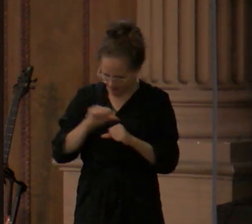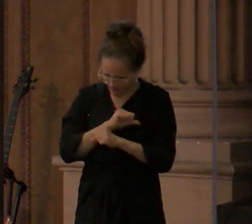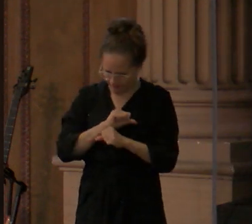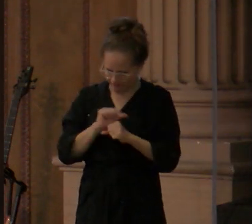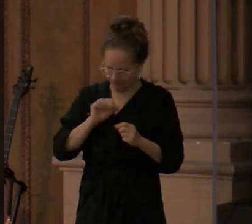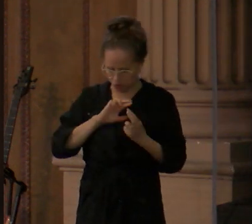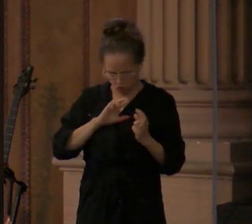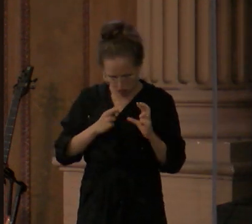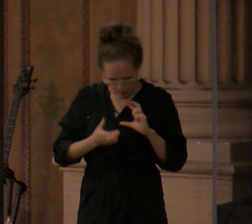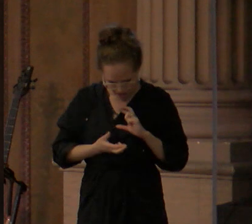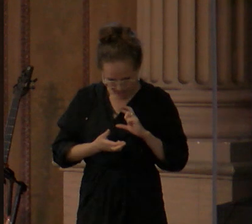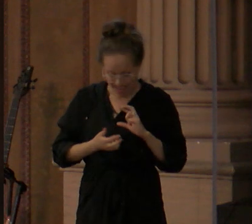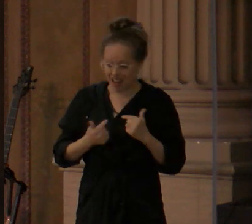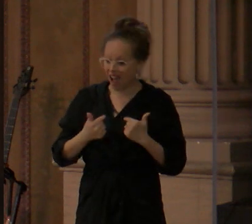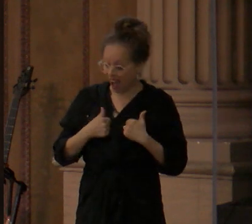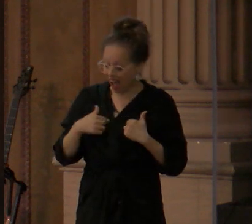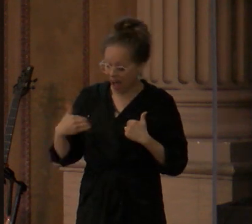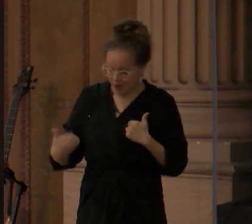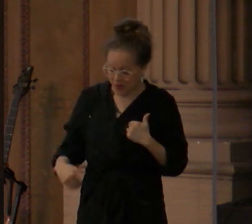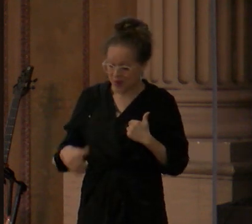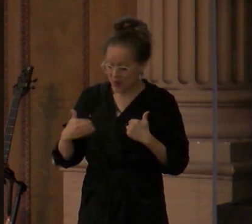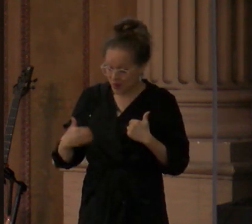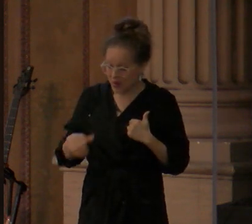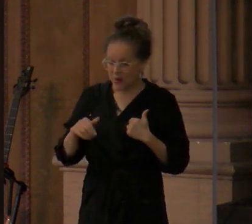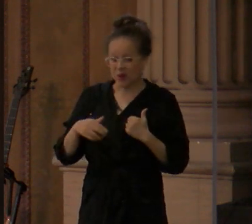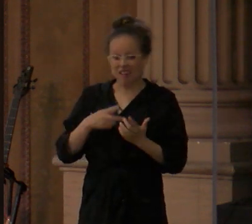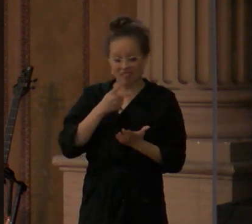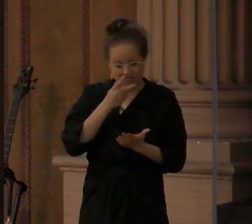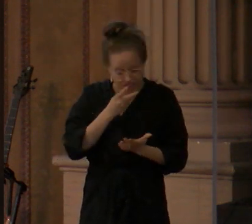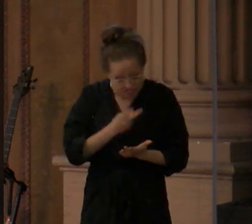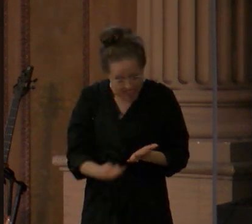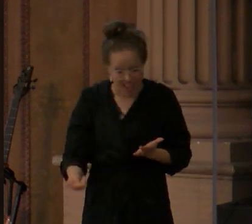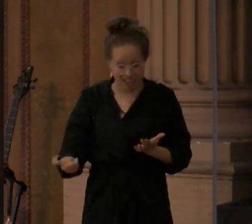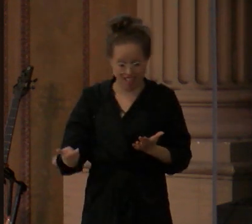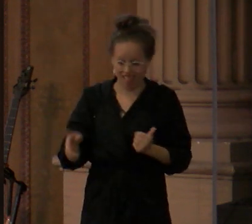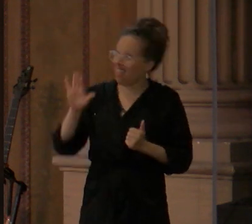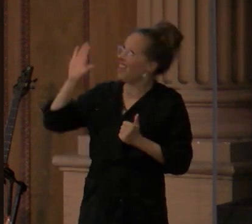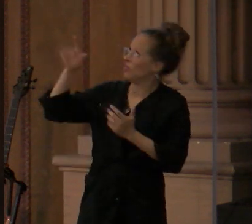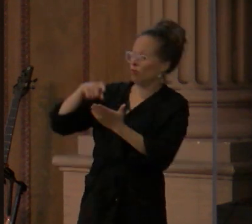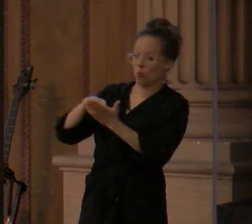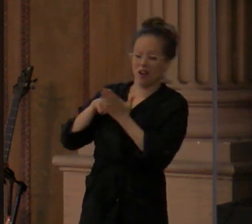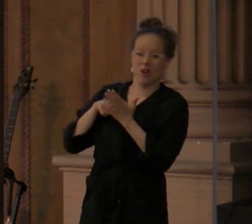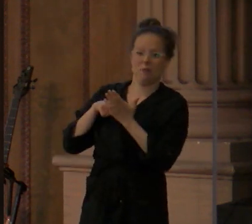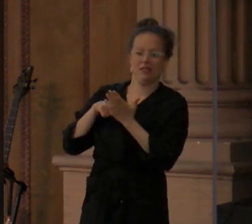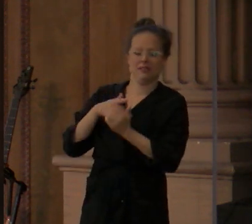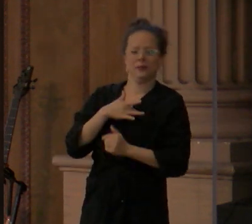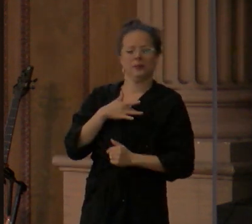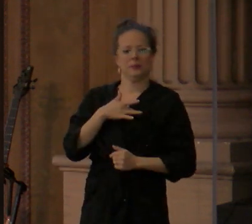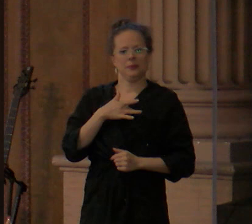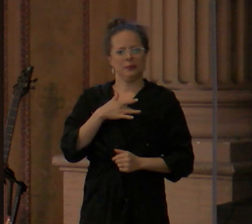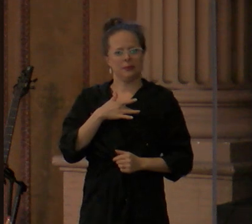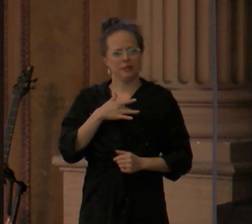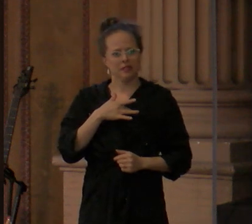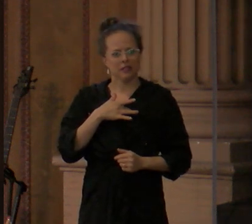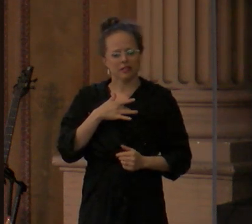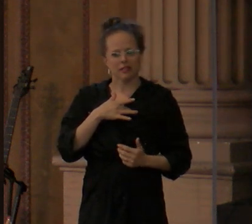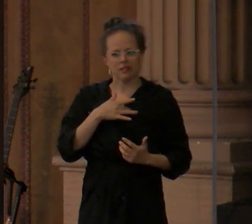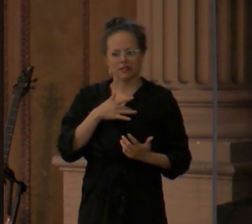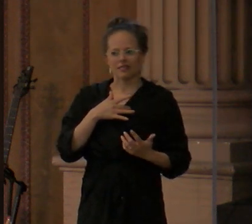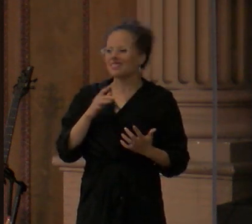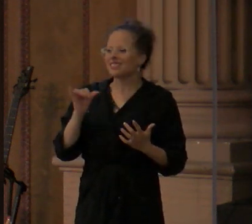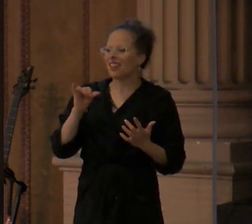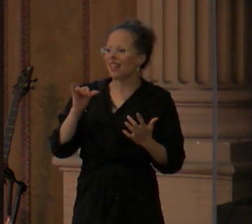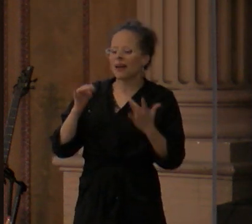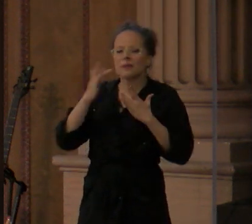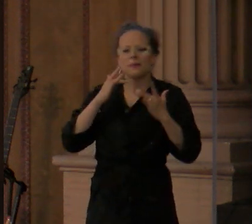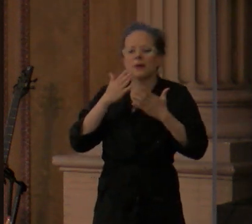how far we have fallen short of the perfect obedience that God requires. It's a complete lack of self-righteousness, a